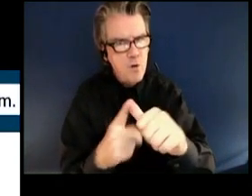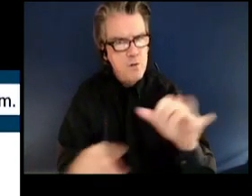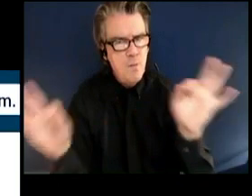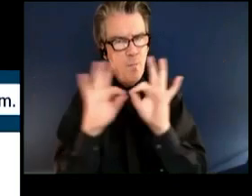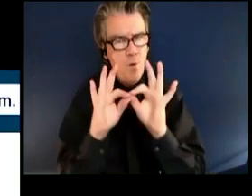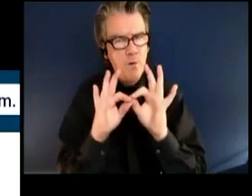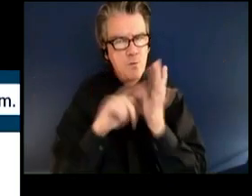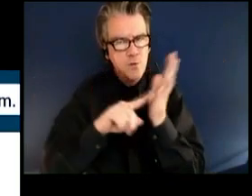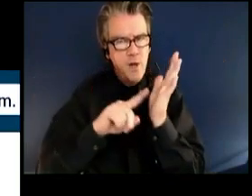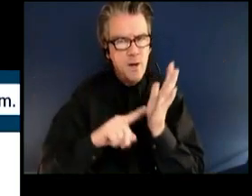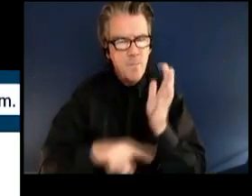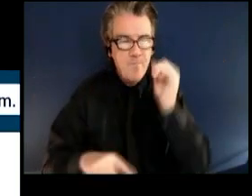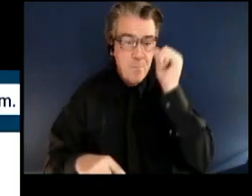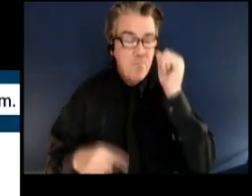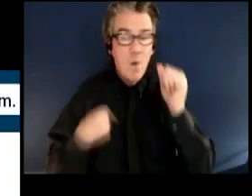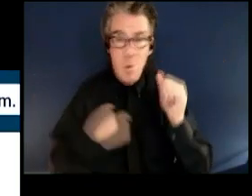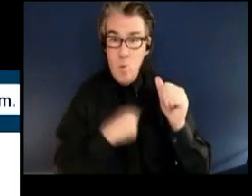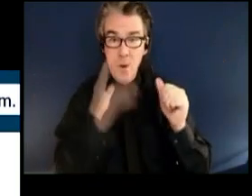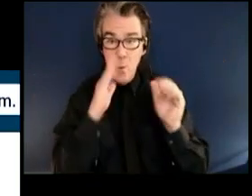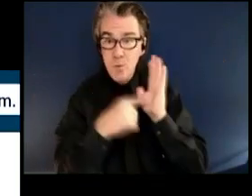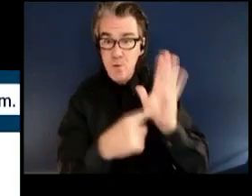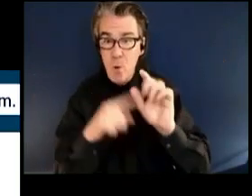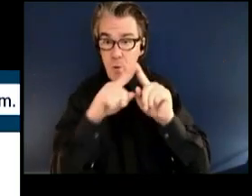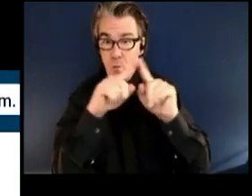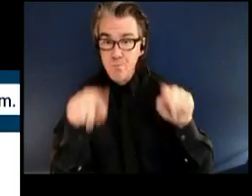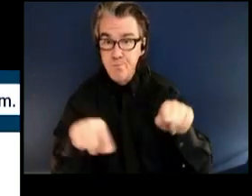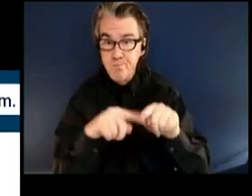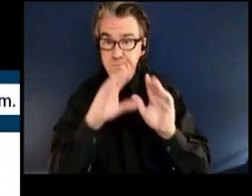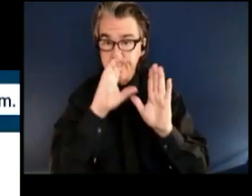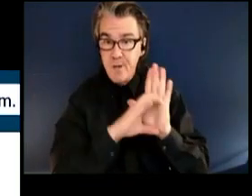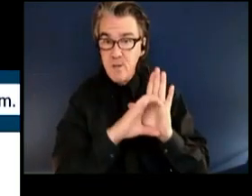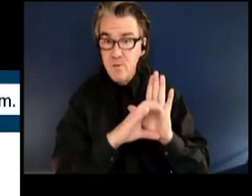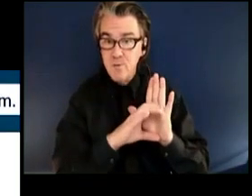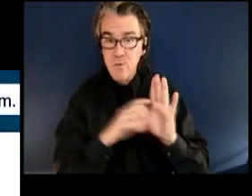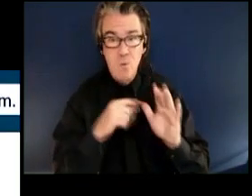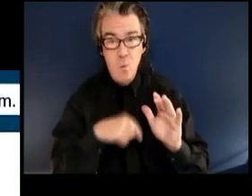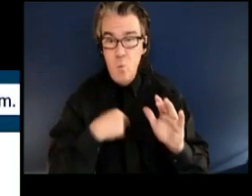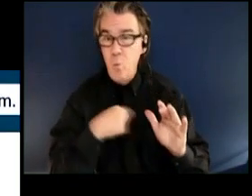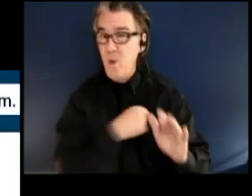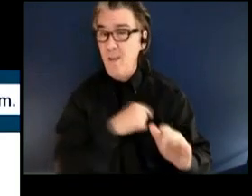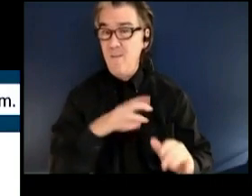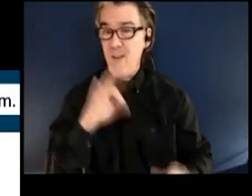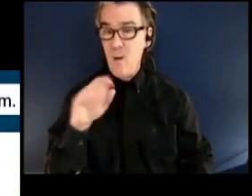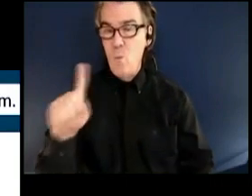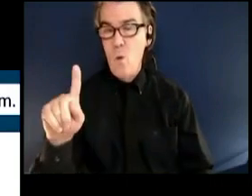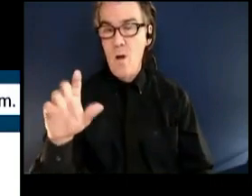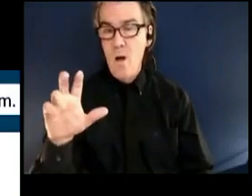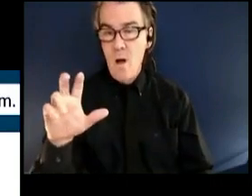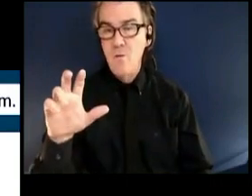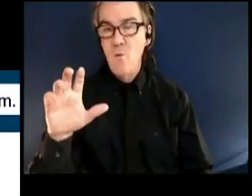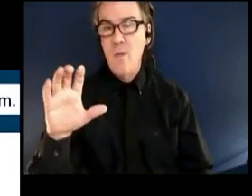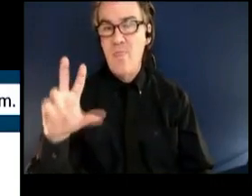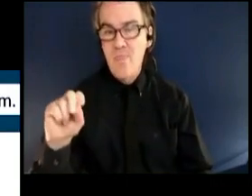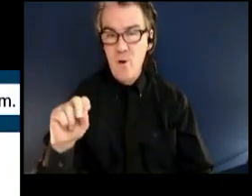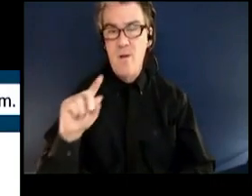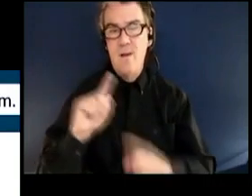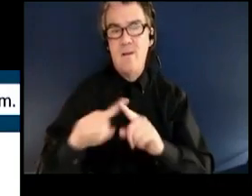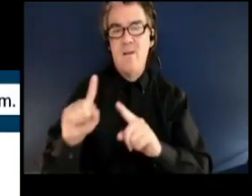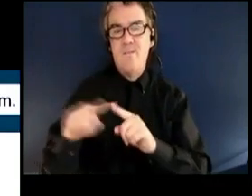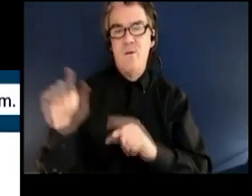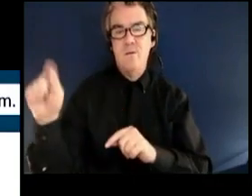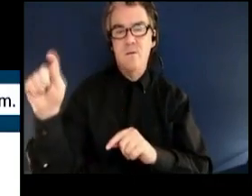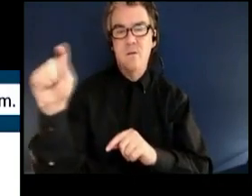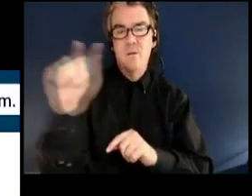while doing those inspections. So this number has risen dramatically today. We're currently at